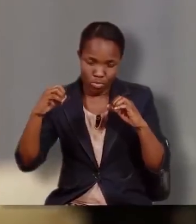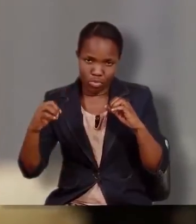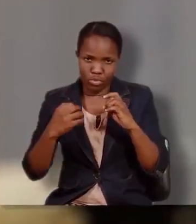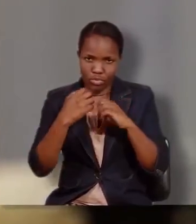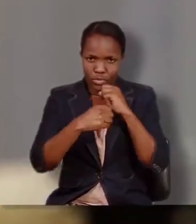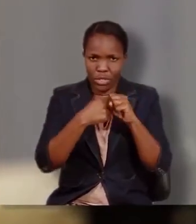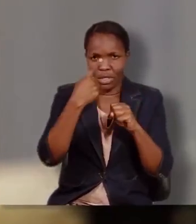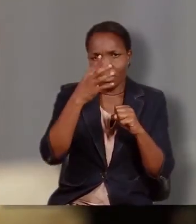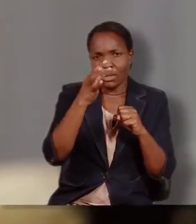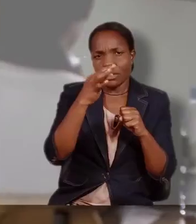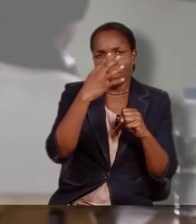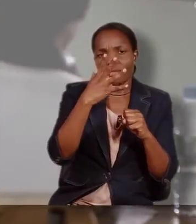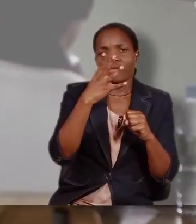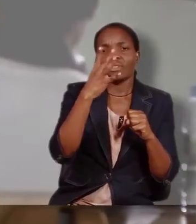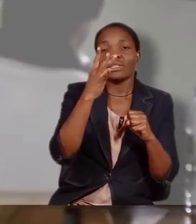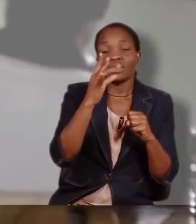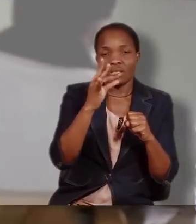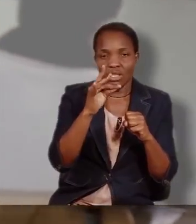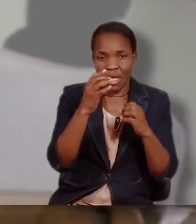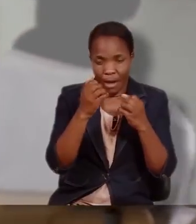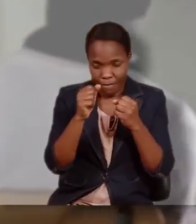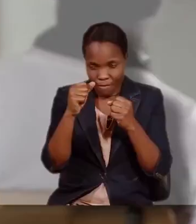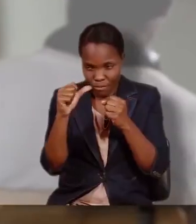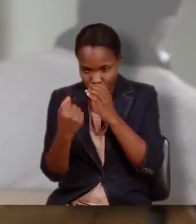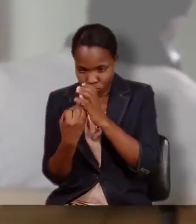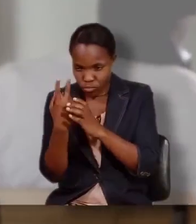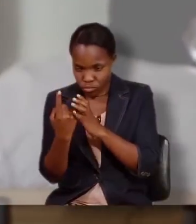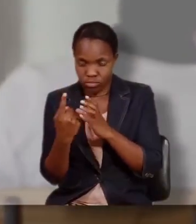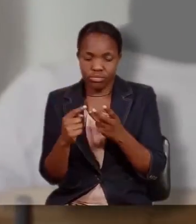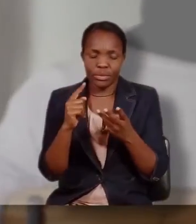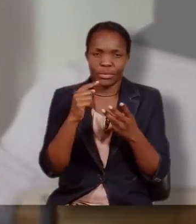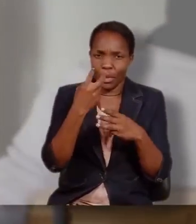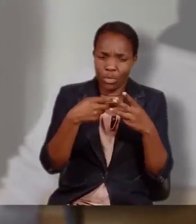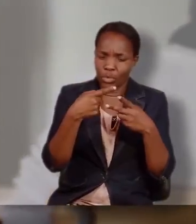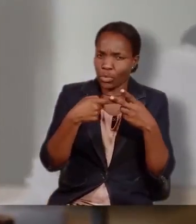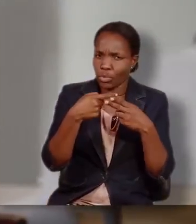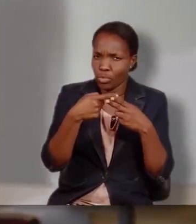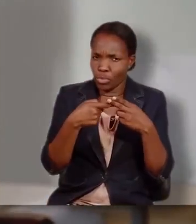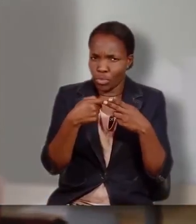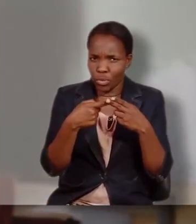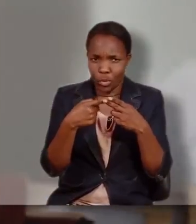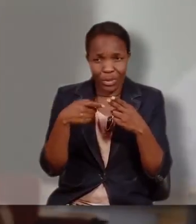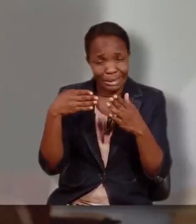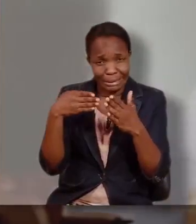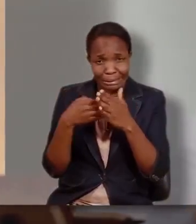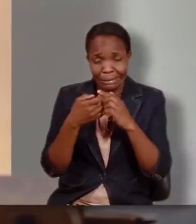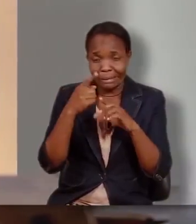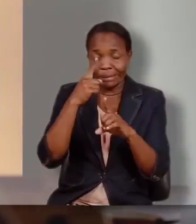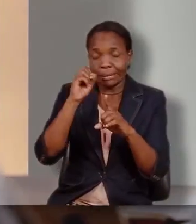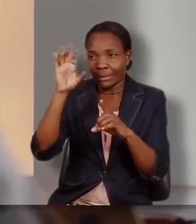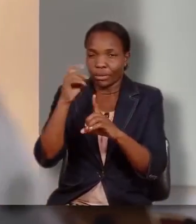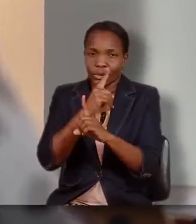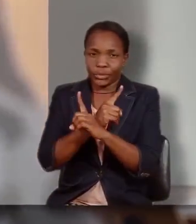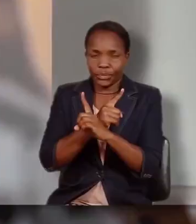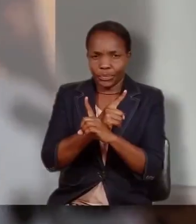campaign against apartheid. Both groups were later banned by the South African government and forced underground, where they